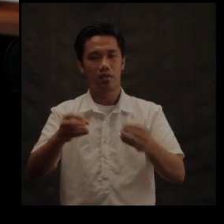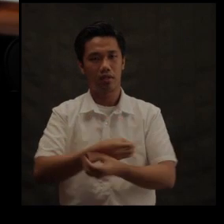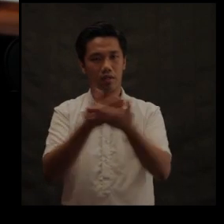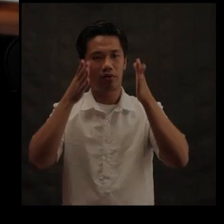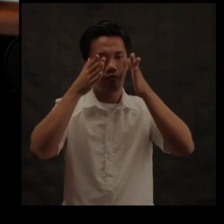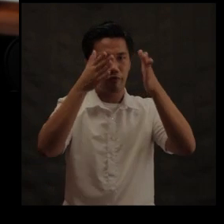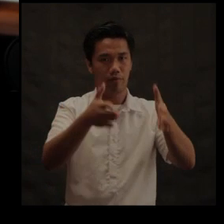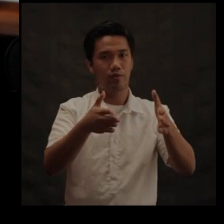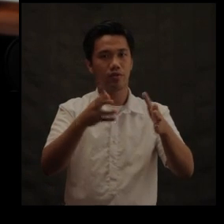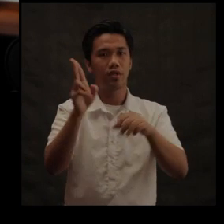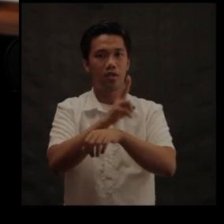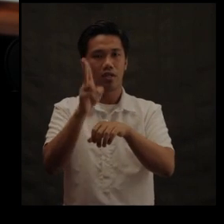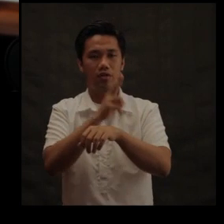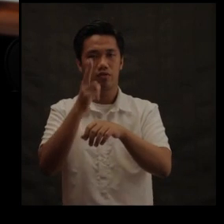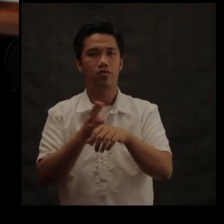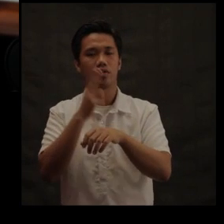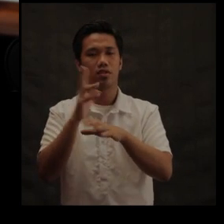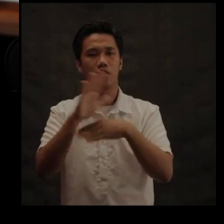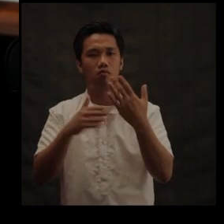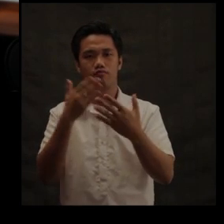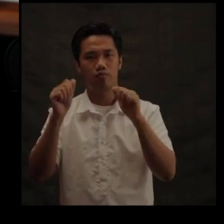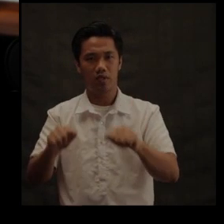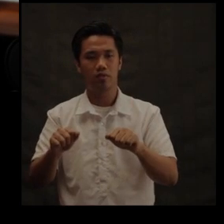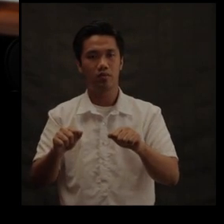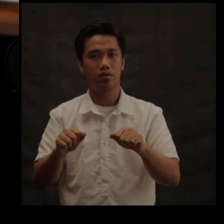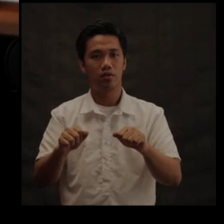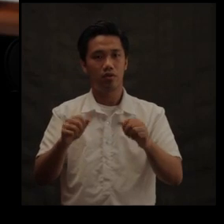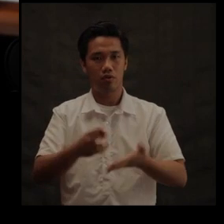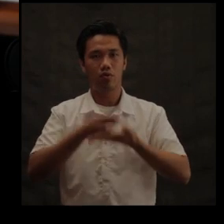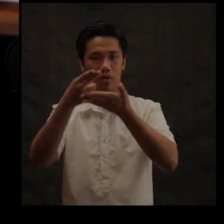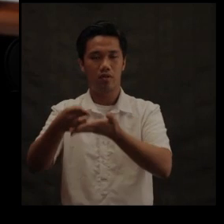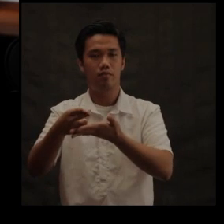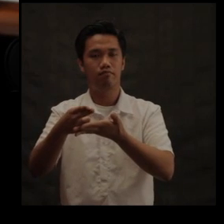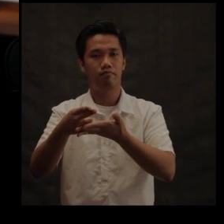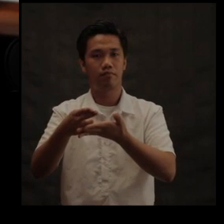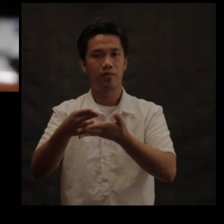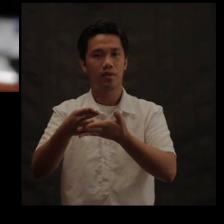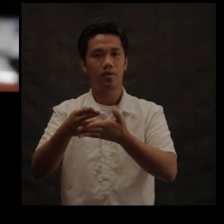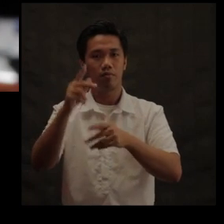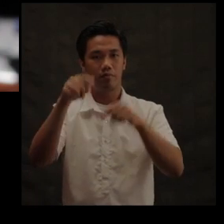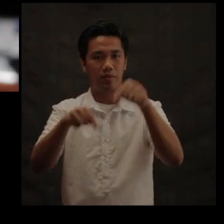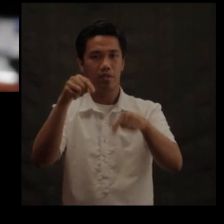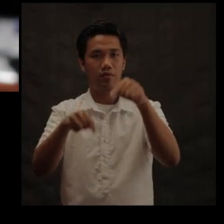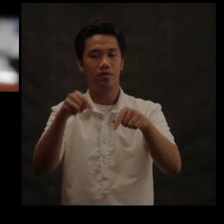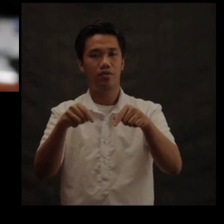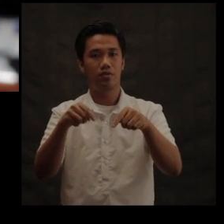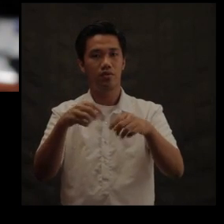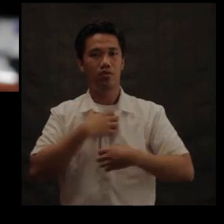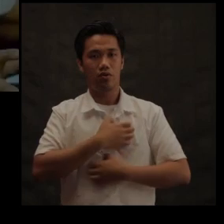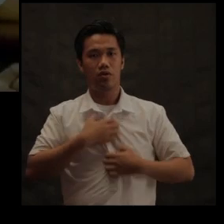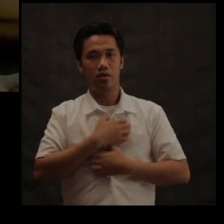and using their resources to allow, to help, to assist persons with disabilities to enjoy the right to